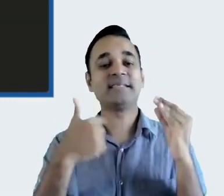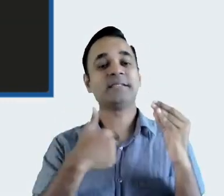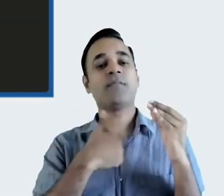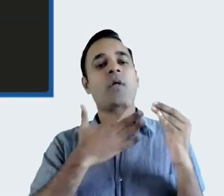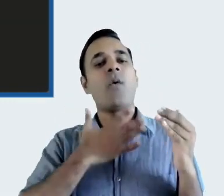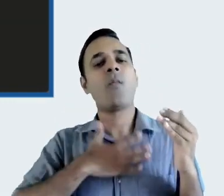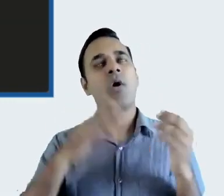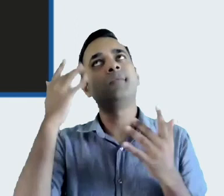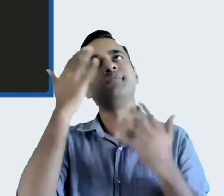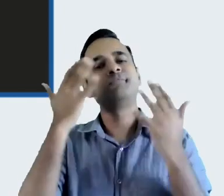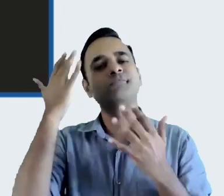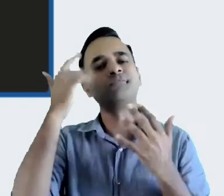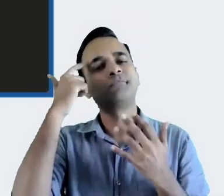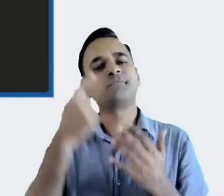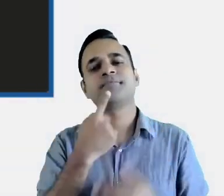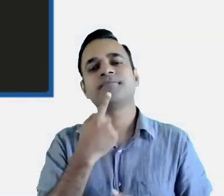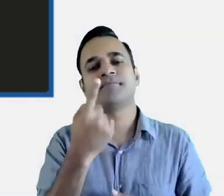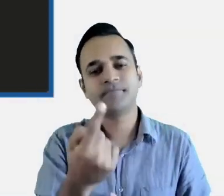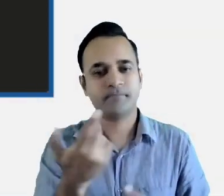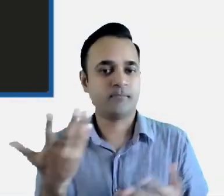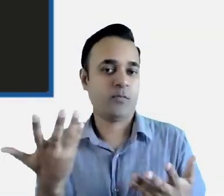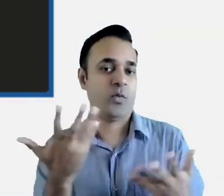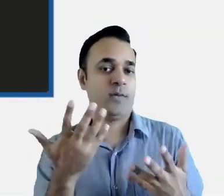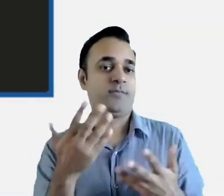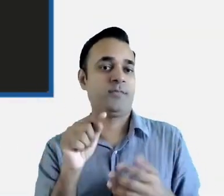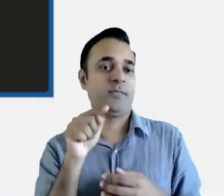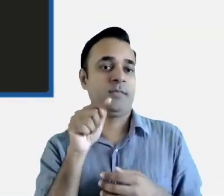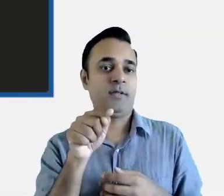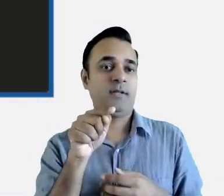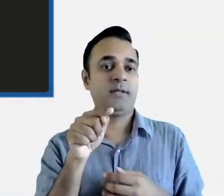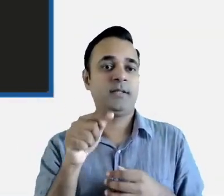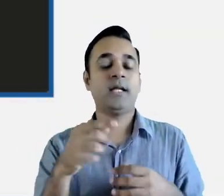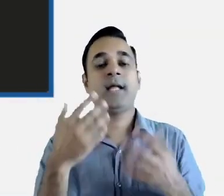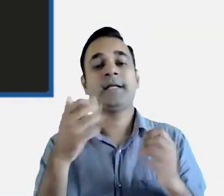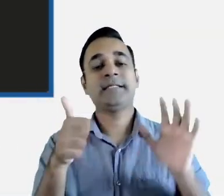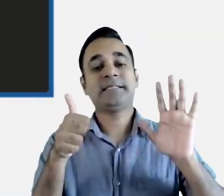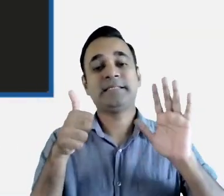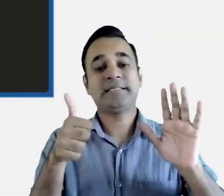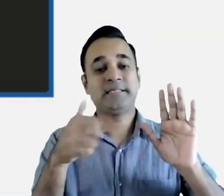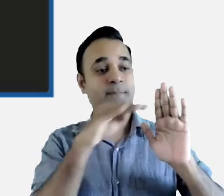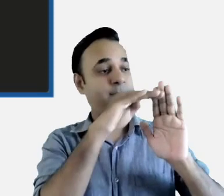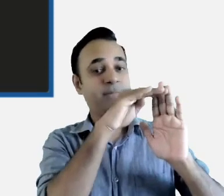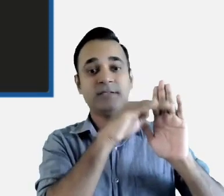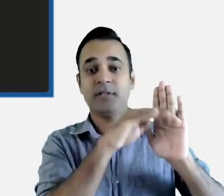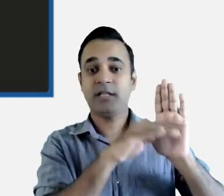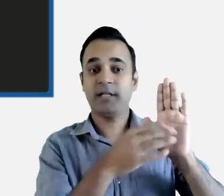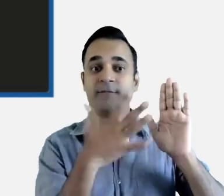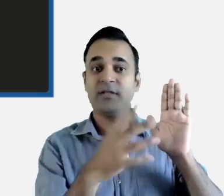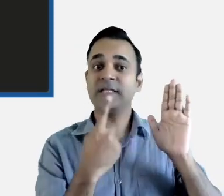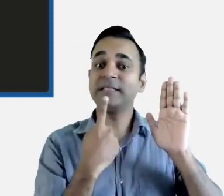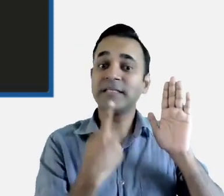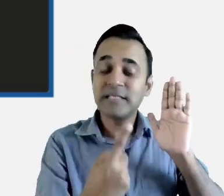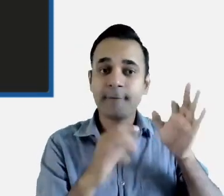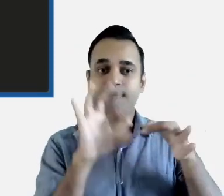la importancia de la participación en que haya una efectiva